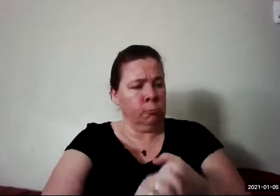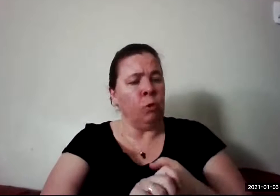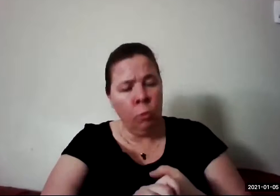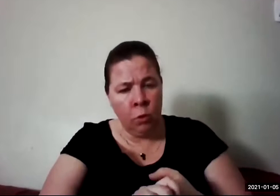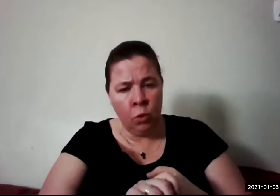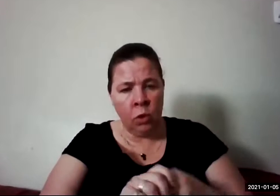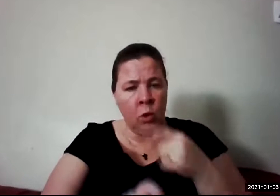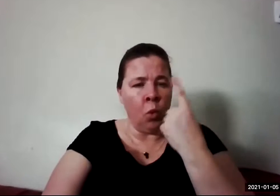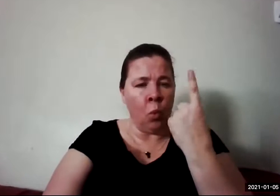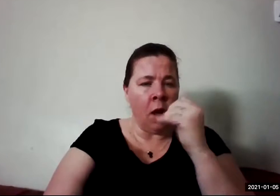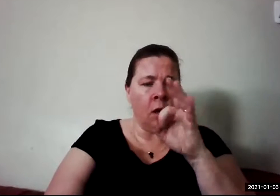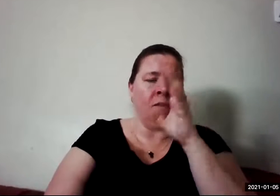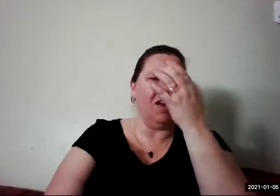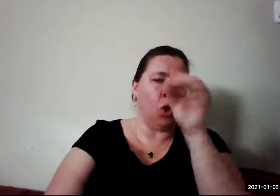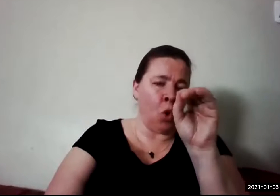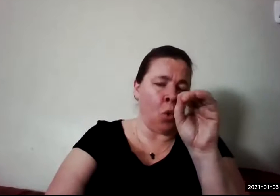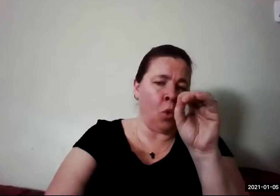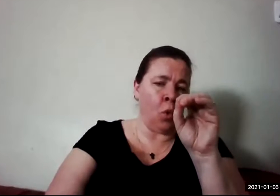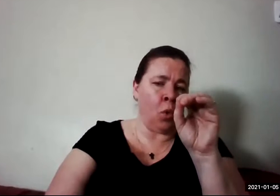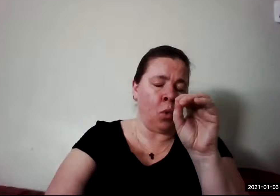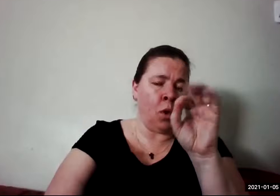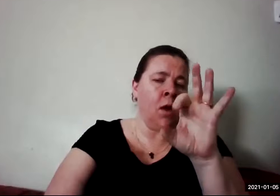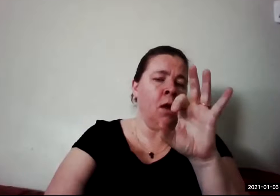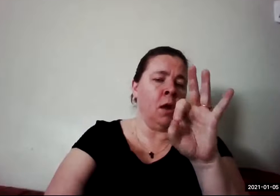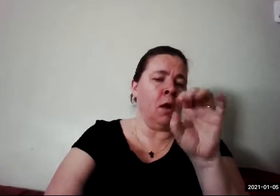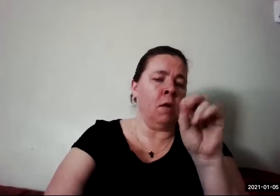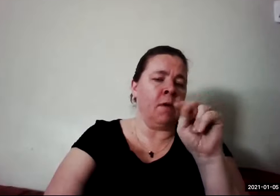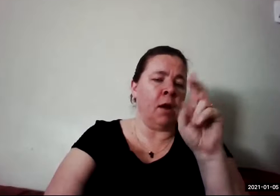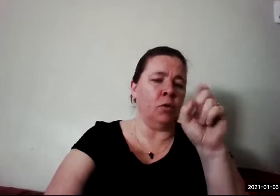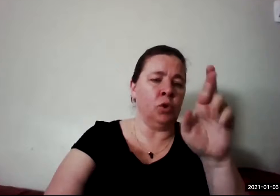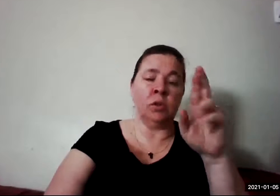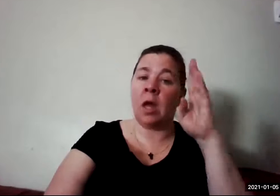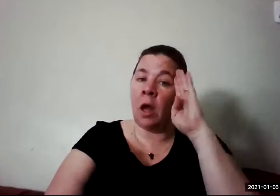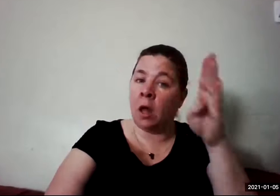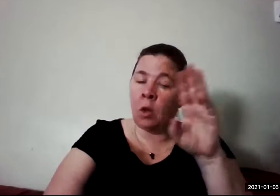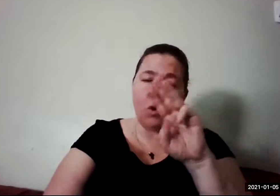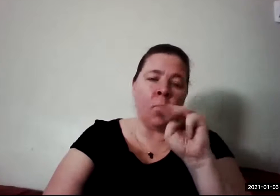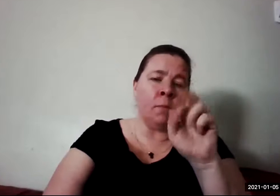like one of the co-founders? Hi, Ada, welcome.